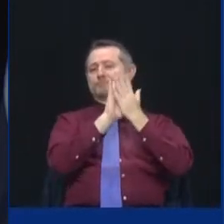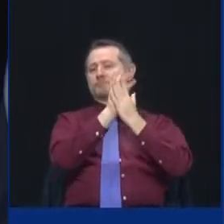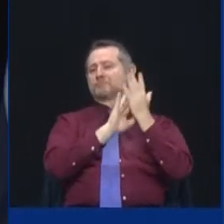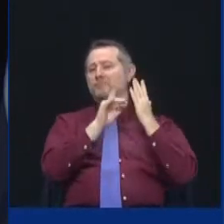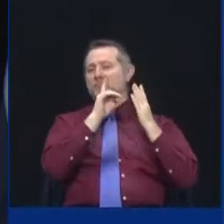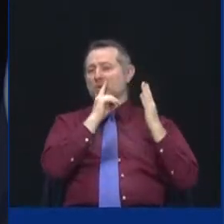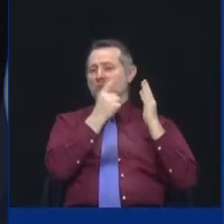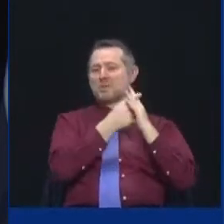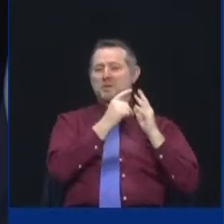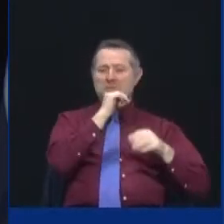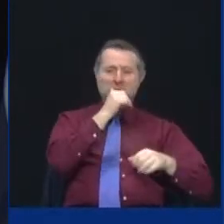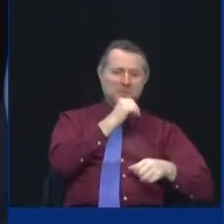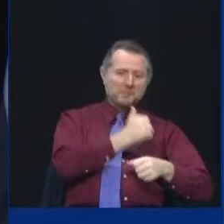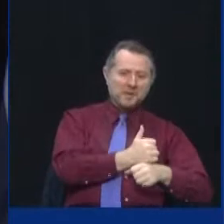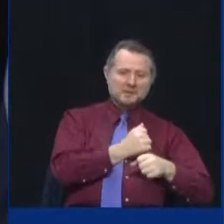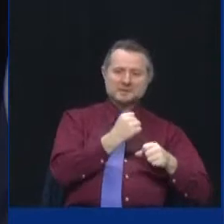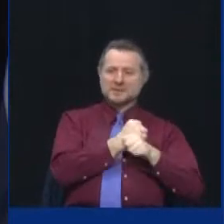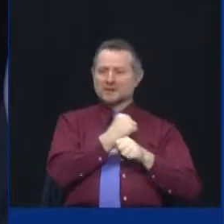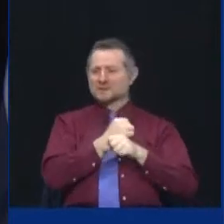on anything.